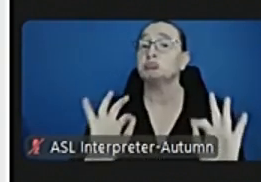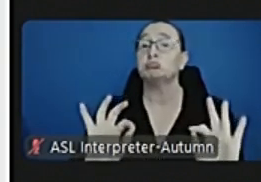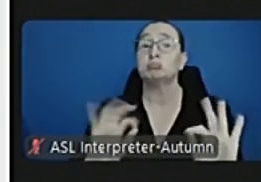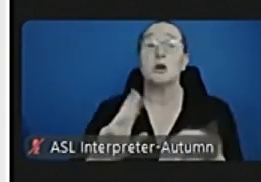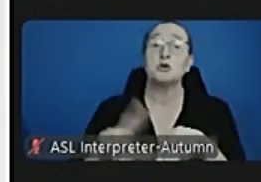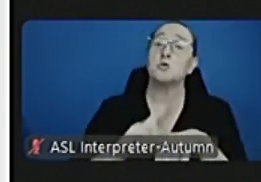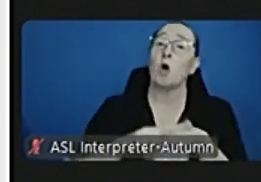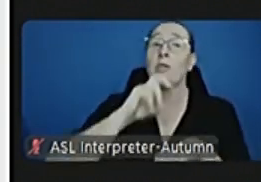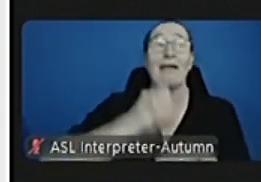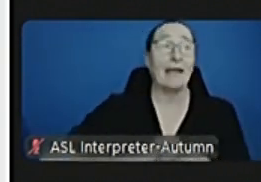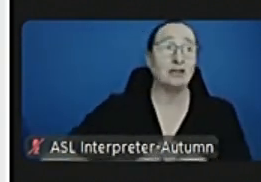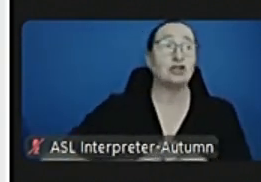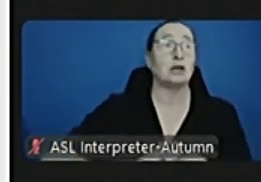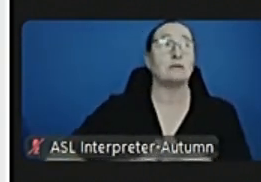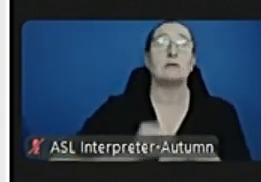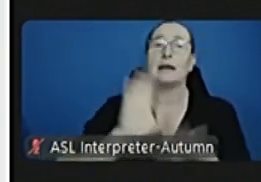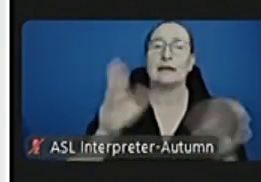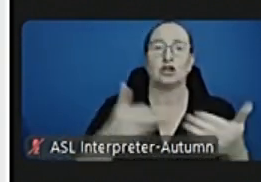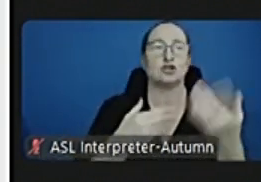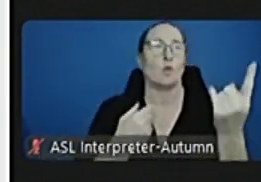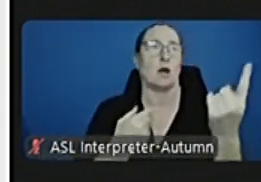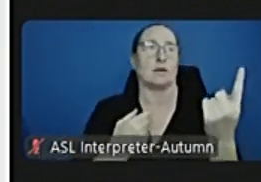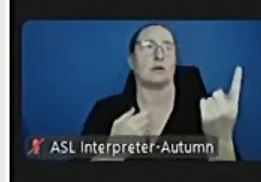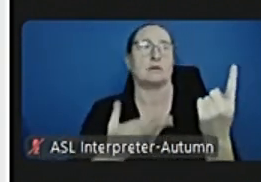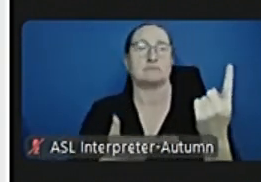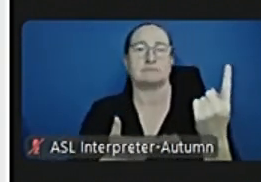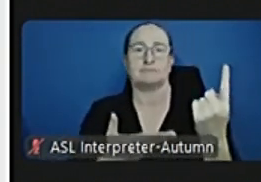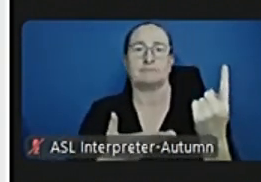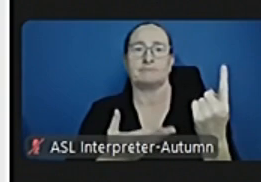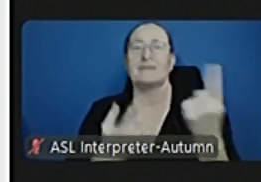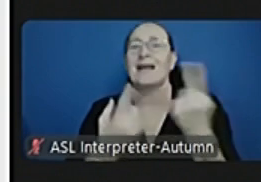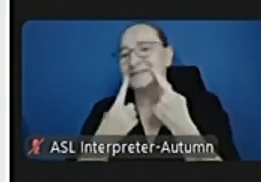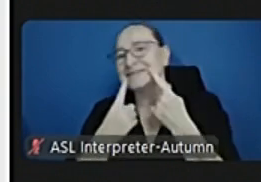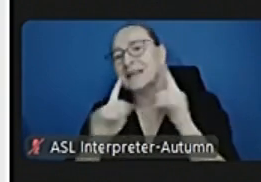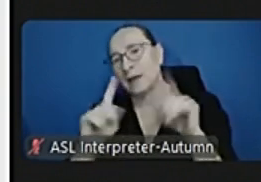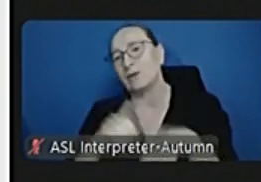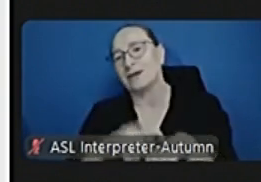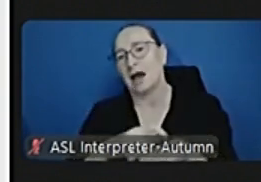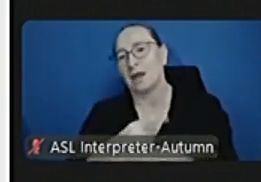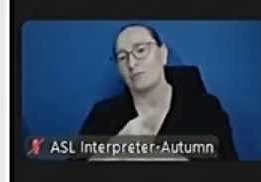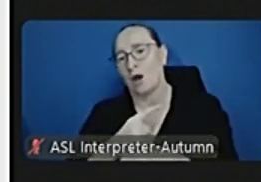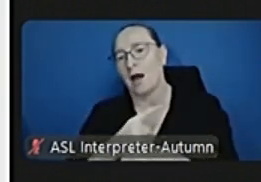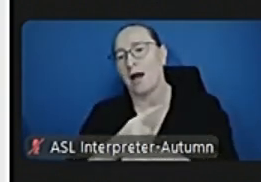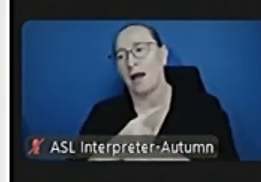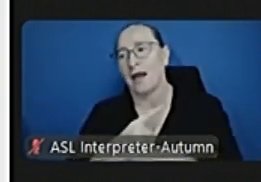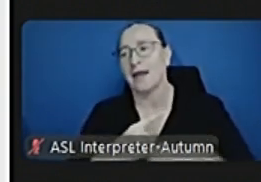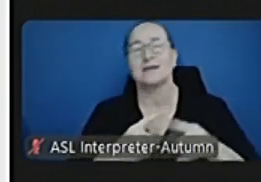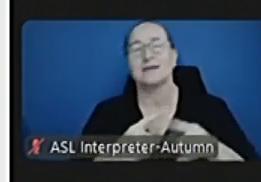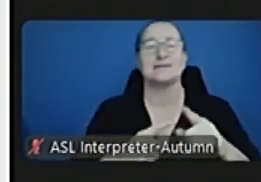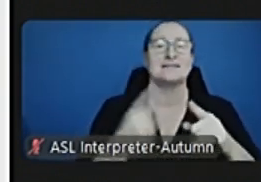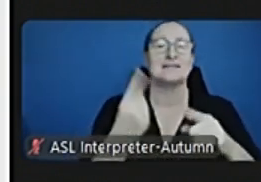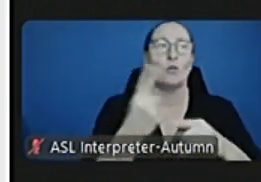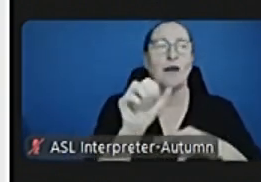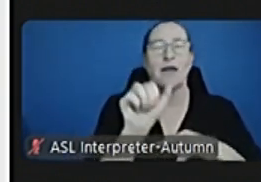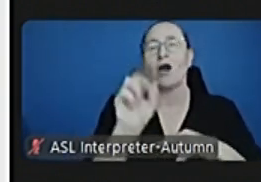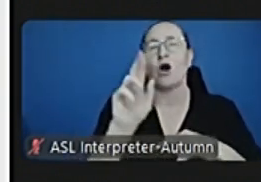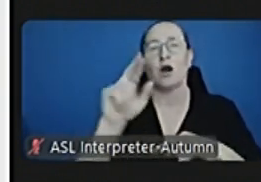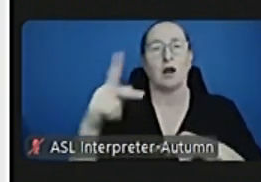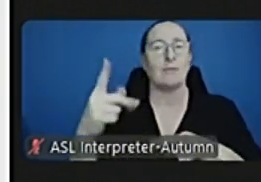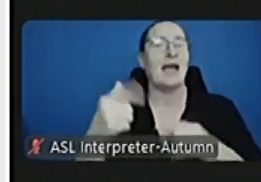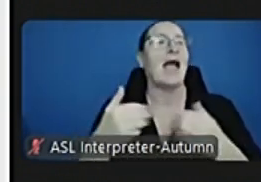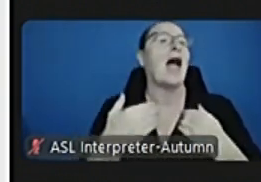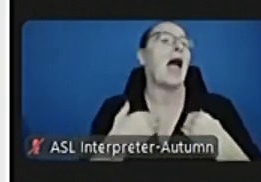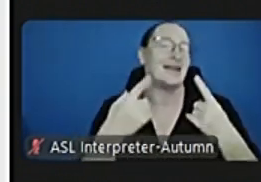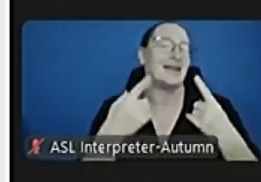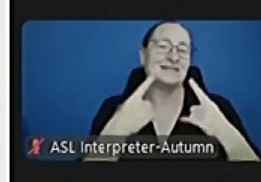aging. So here's one. Celebrity time, right? Somebody else at ARP said we got some celebrity endorsements. Well,